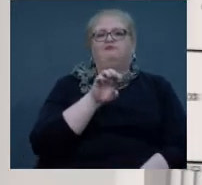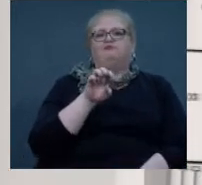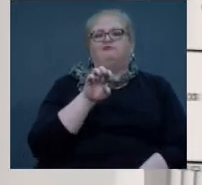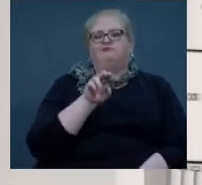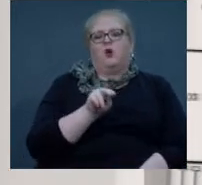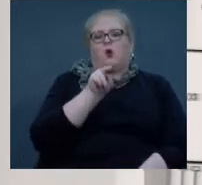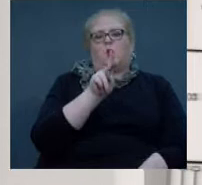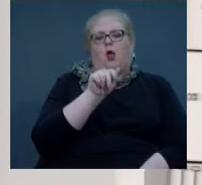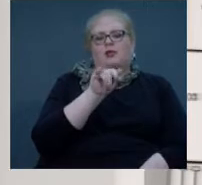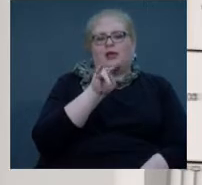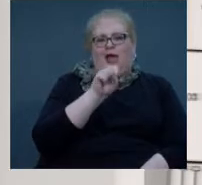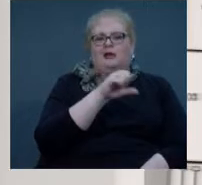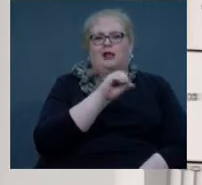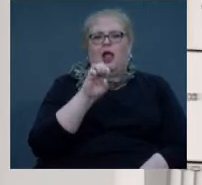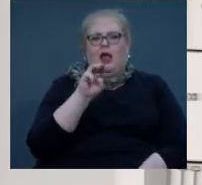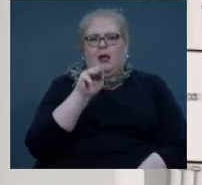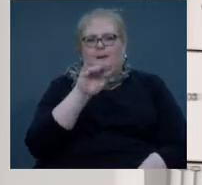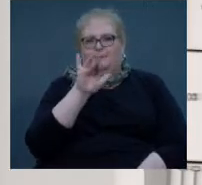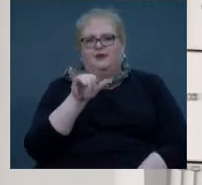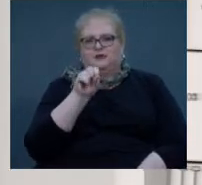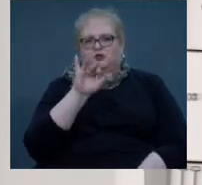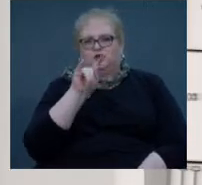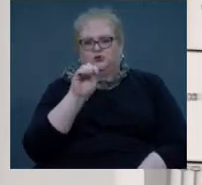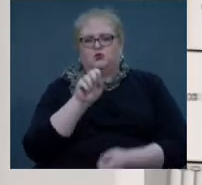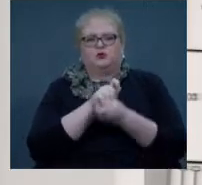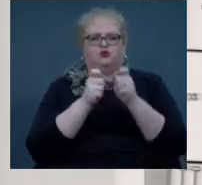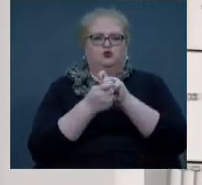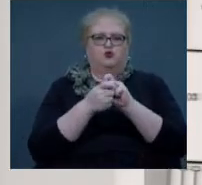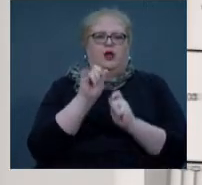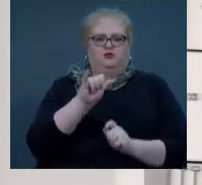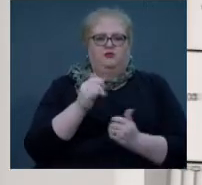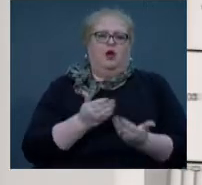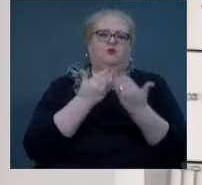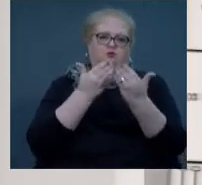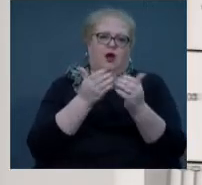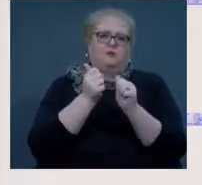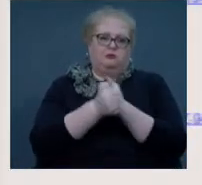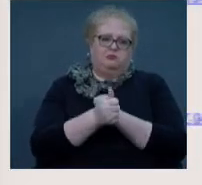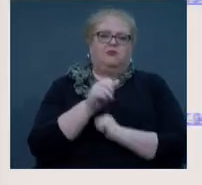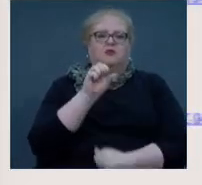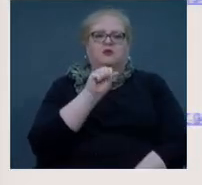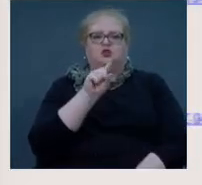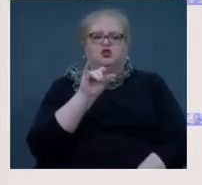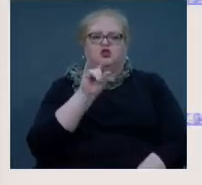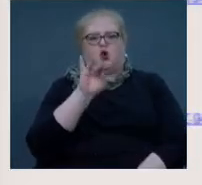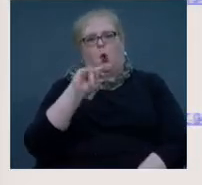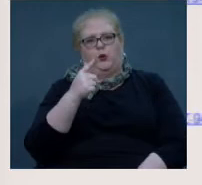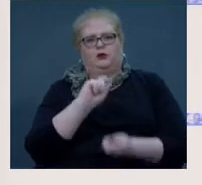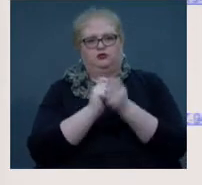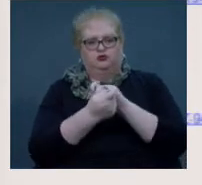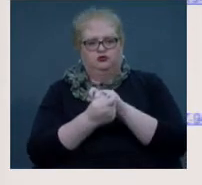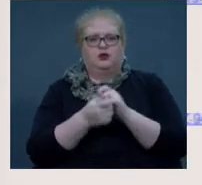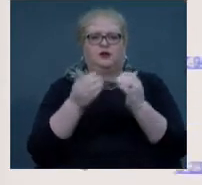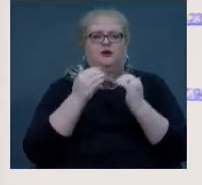Drive. Staff recommends approval of the requested C3 rezoning. Item number 4,